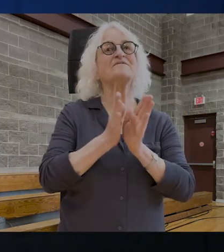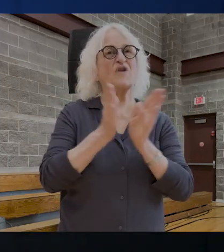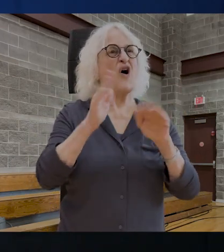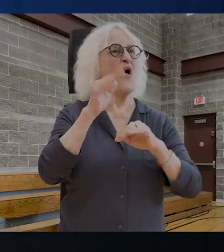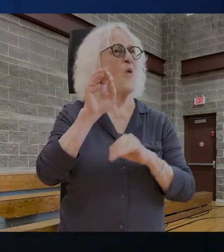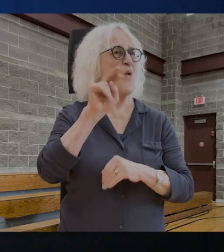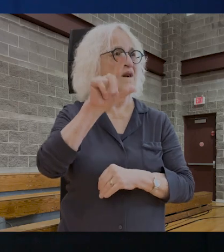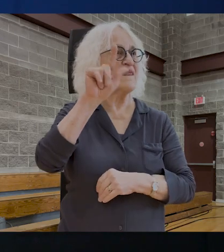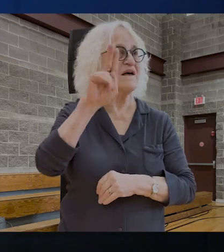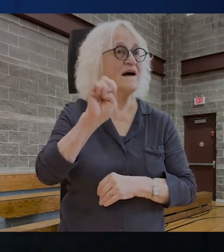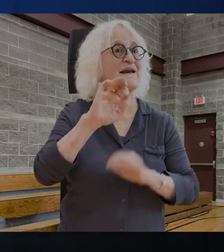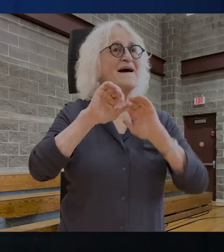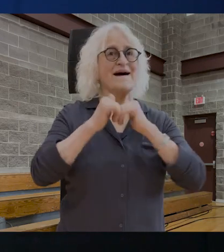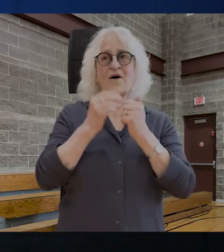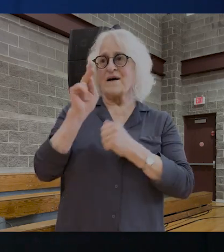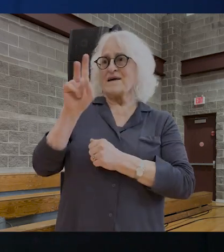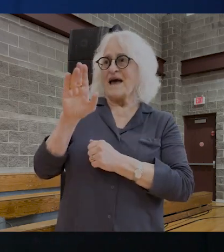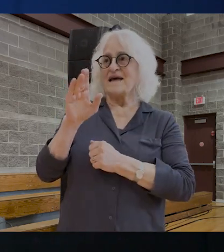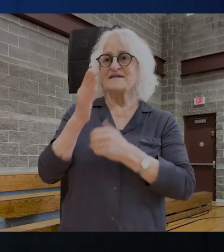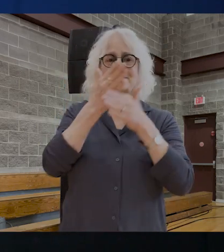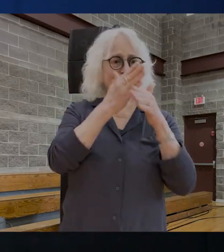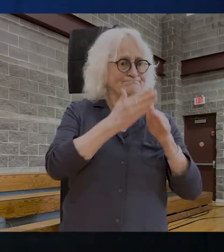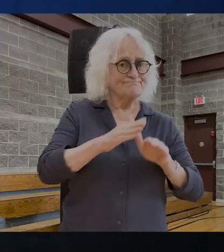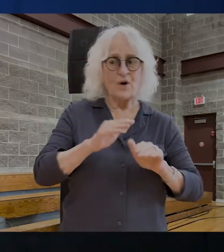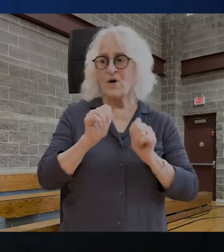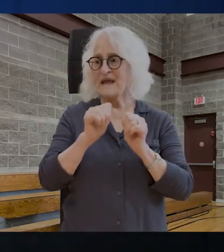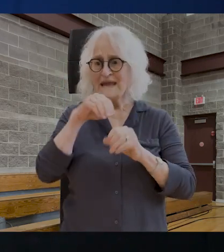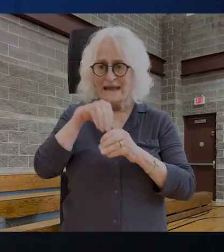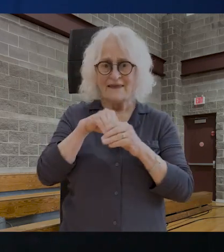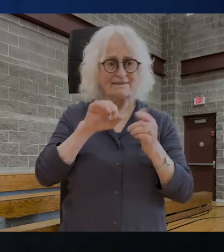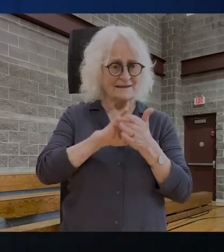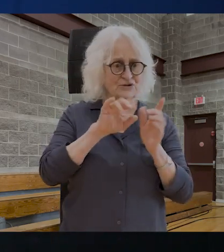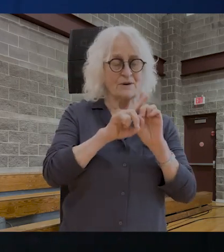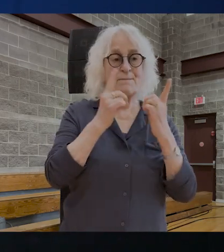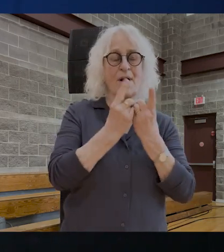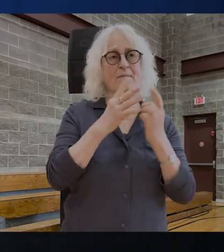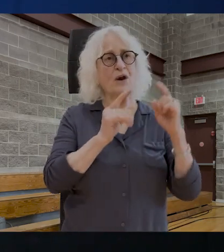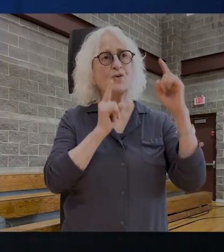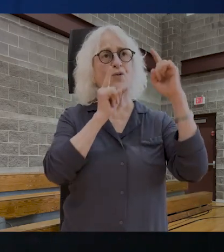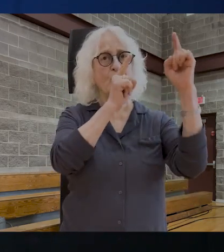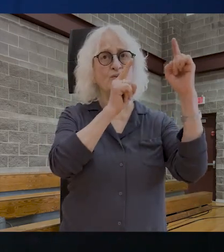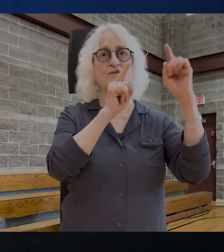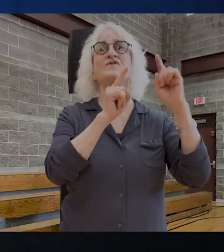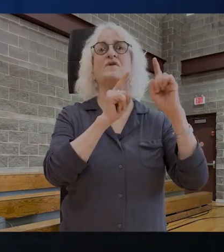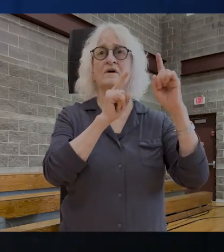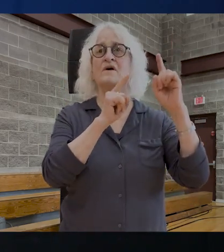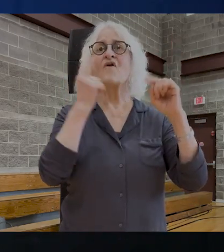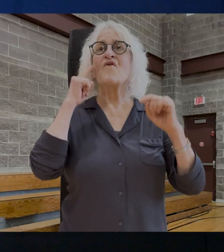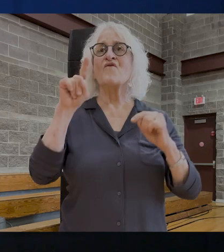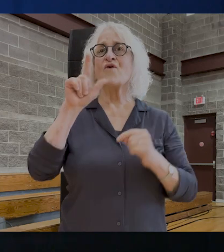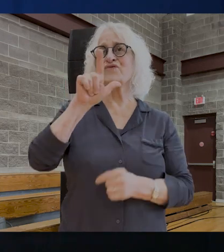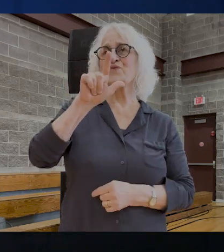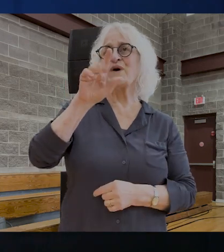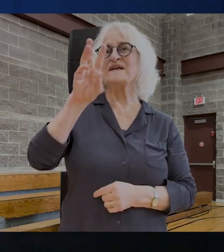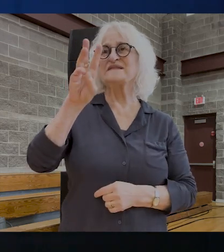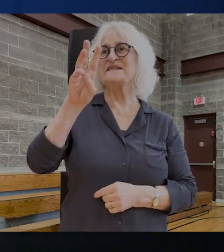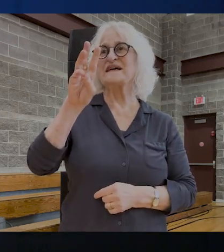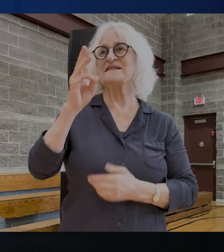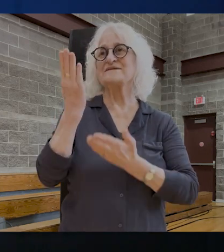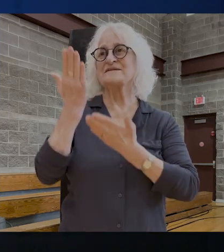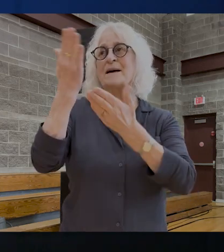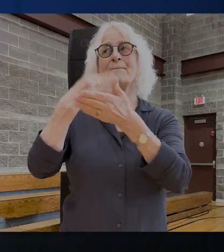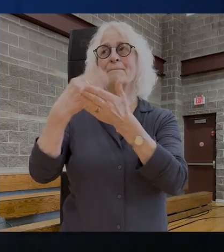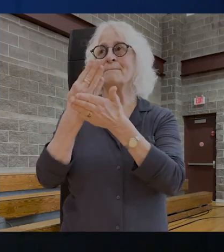online, how Kansas City is allocating within its departments and goals for the 26 submitted